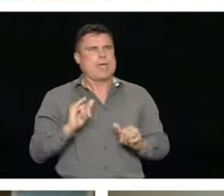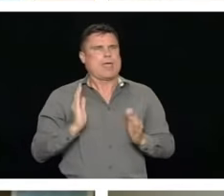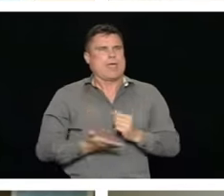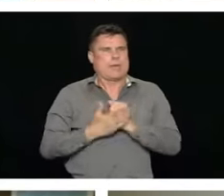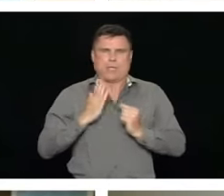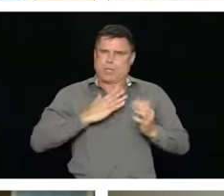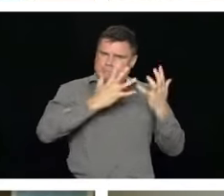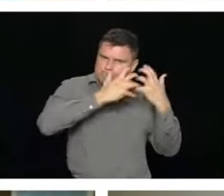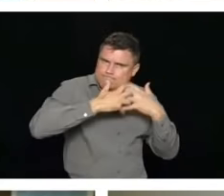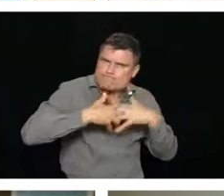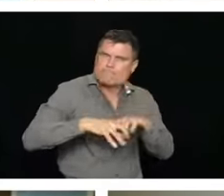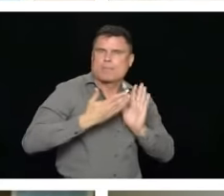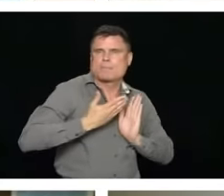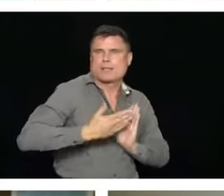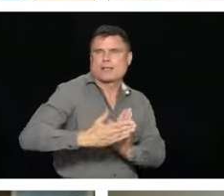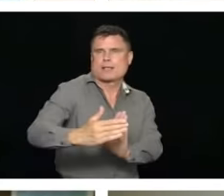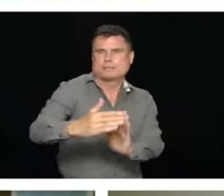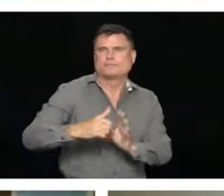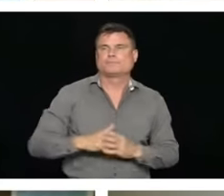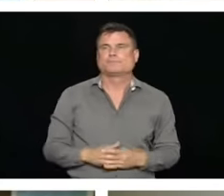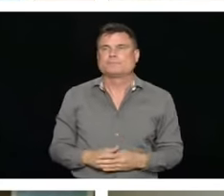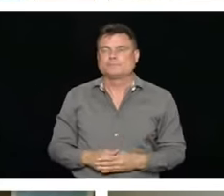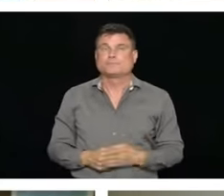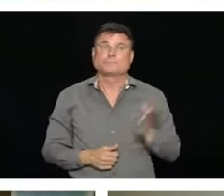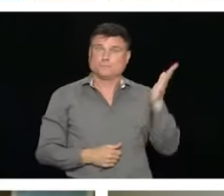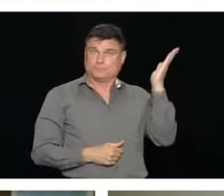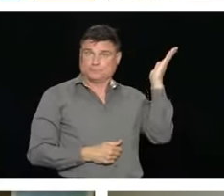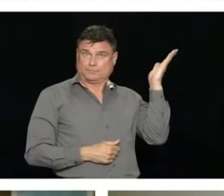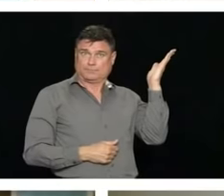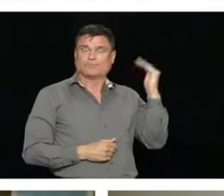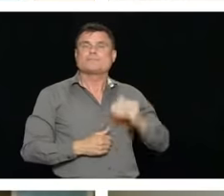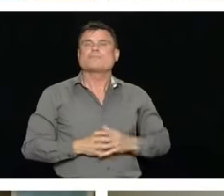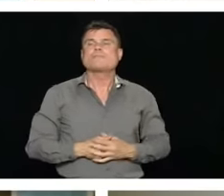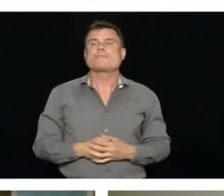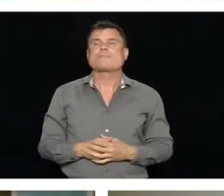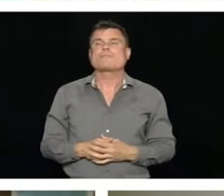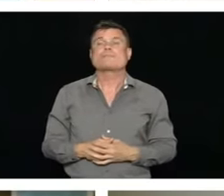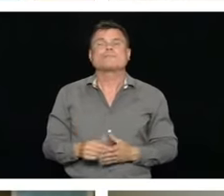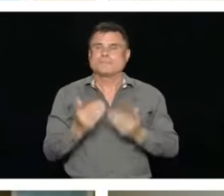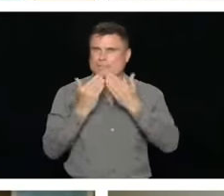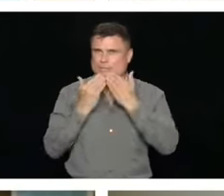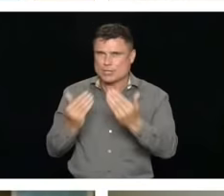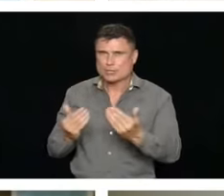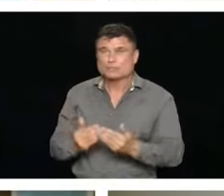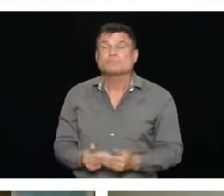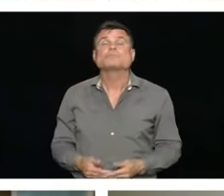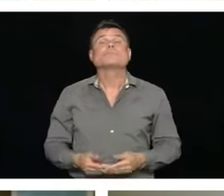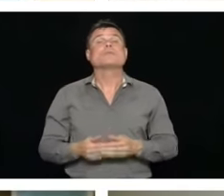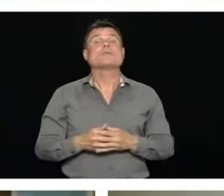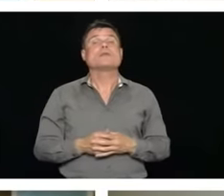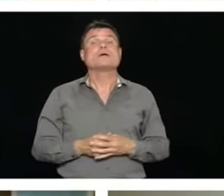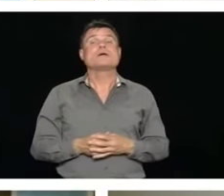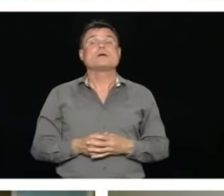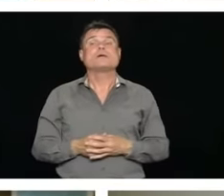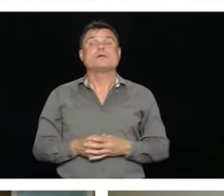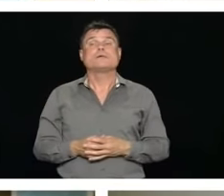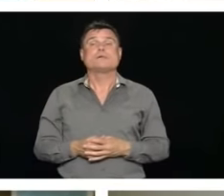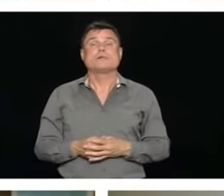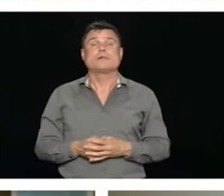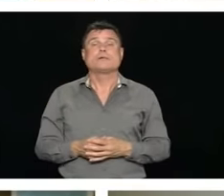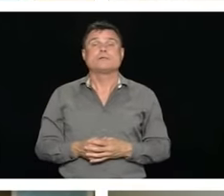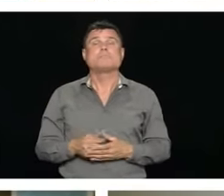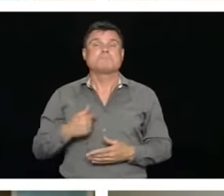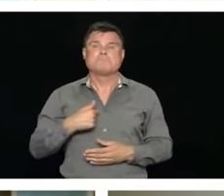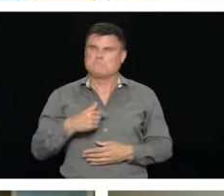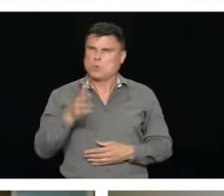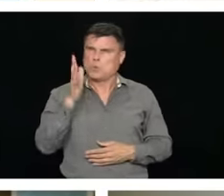And we're gonna get going with the questions right away. And since I'm the host, I get to ask a question that I want to ask first.